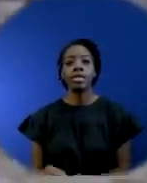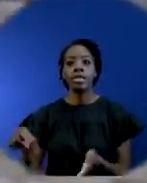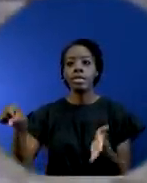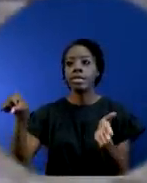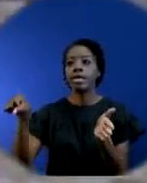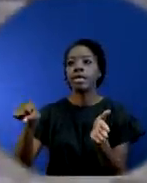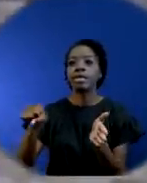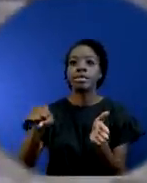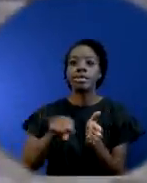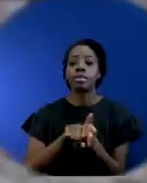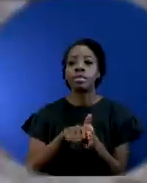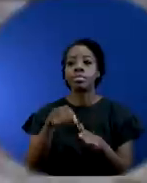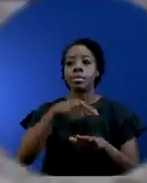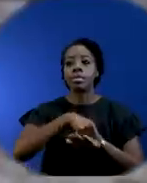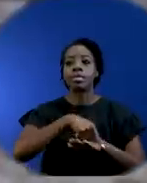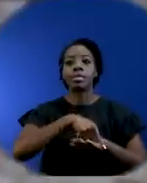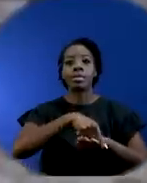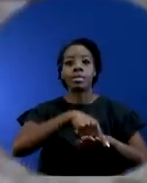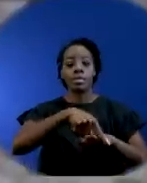hands. They nailed